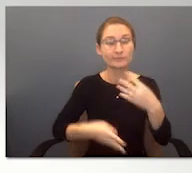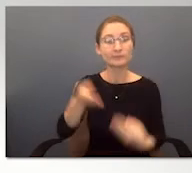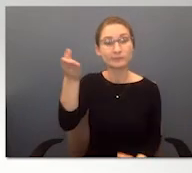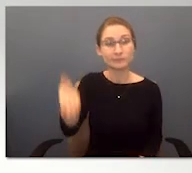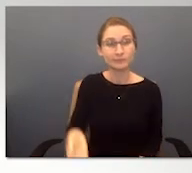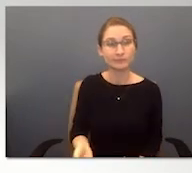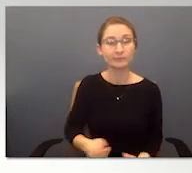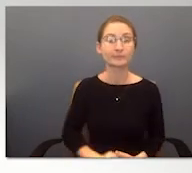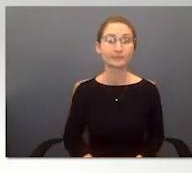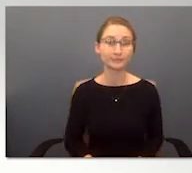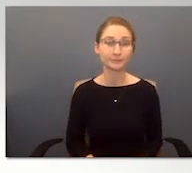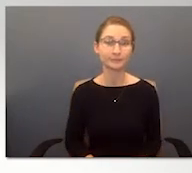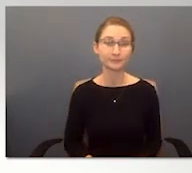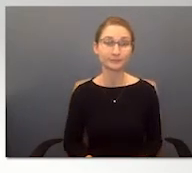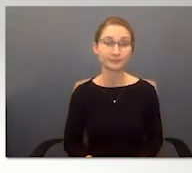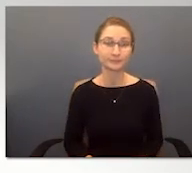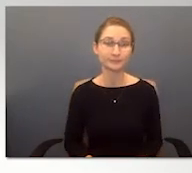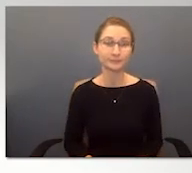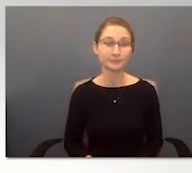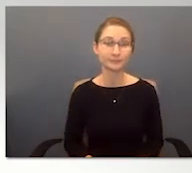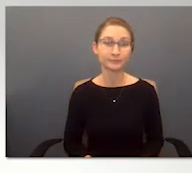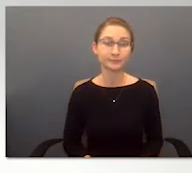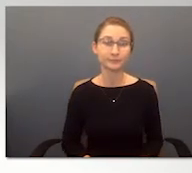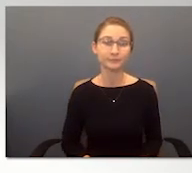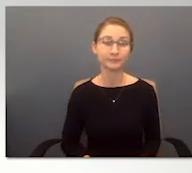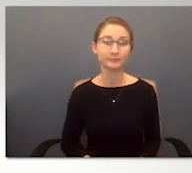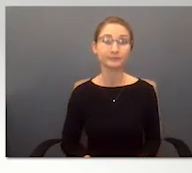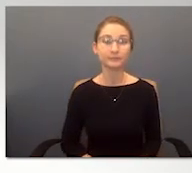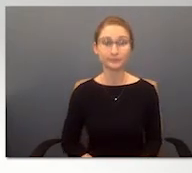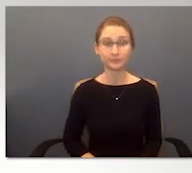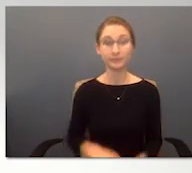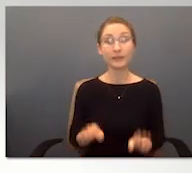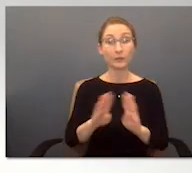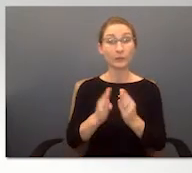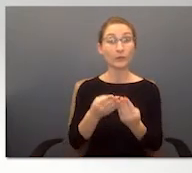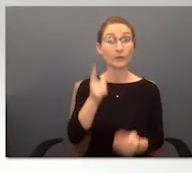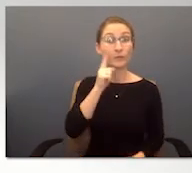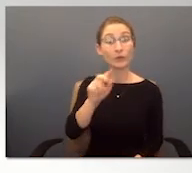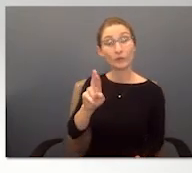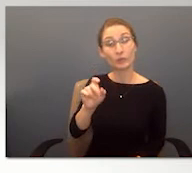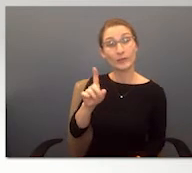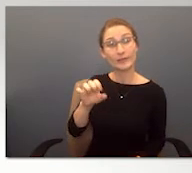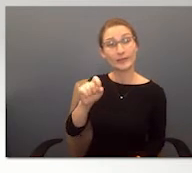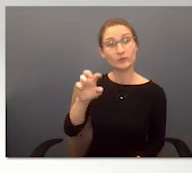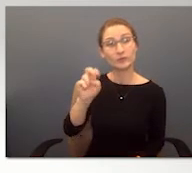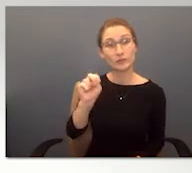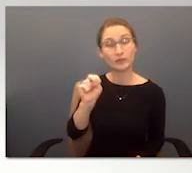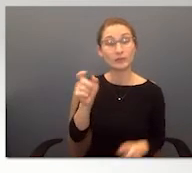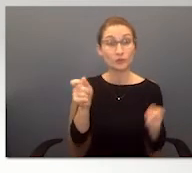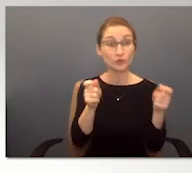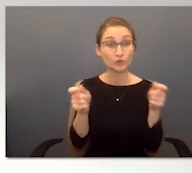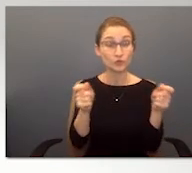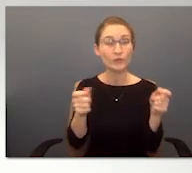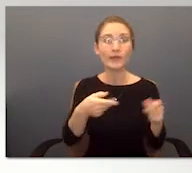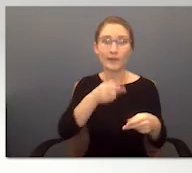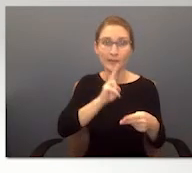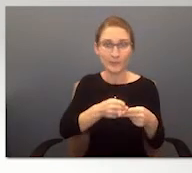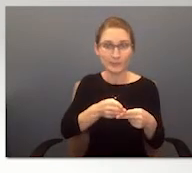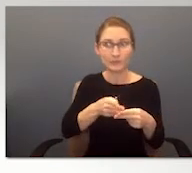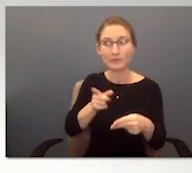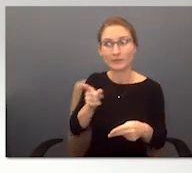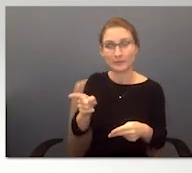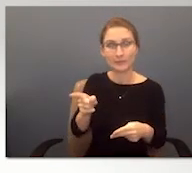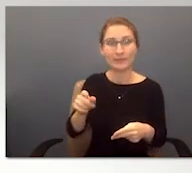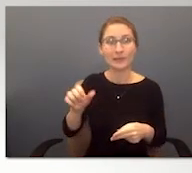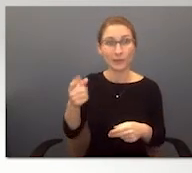Radiation Control, and the Emergency Medical Oversight. Bureau of Radiation Control, again, I mentioned Piney Point, the